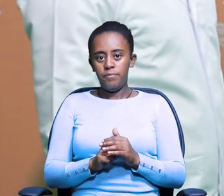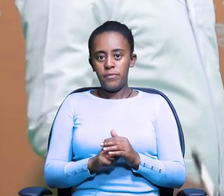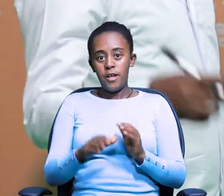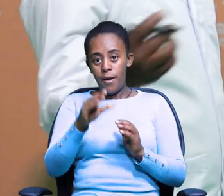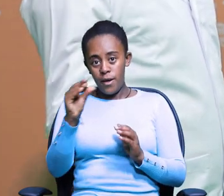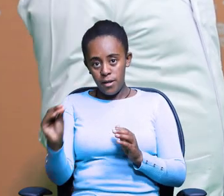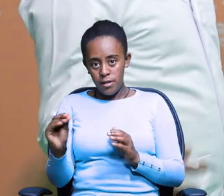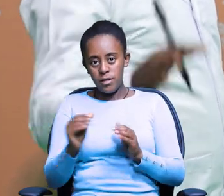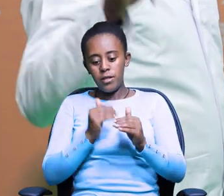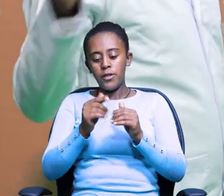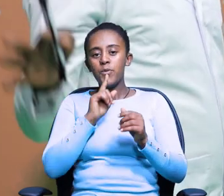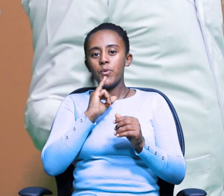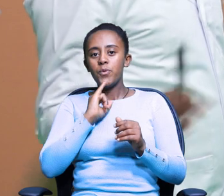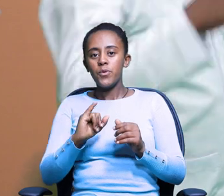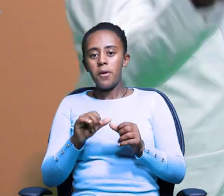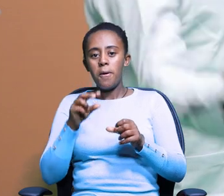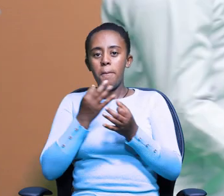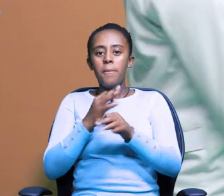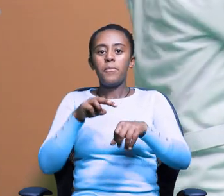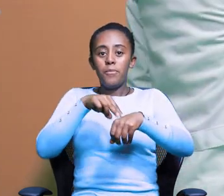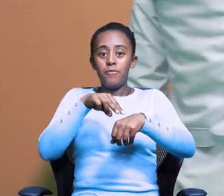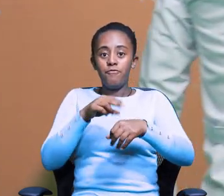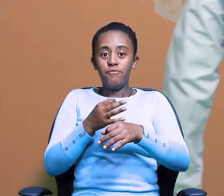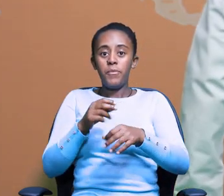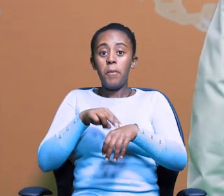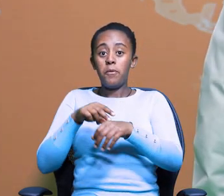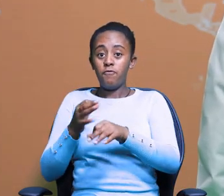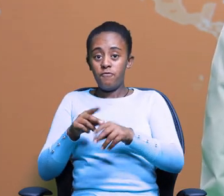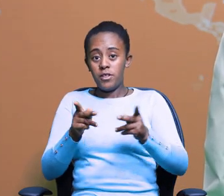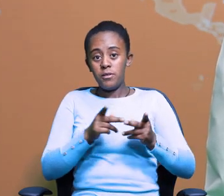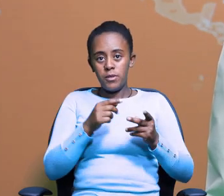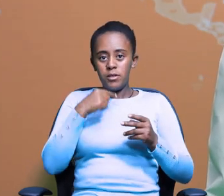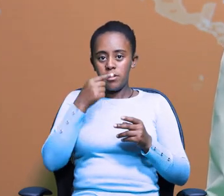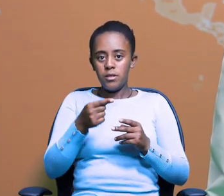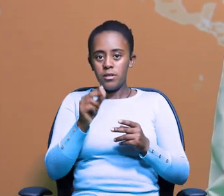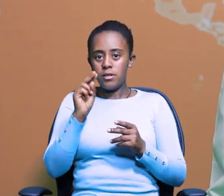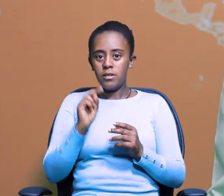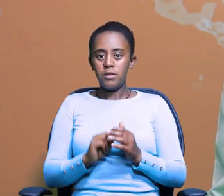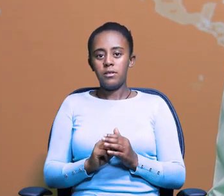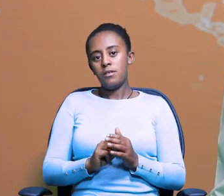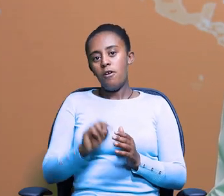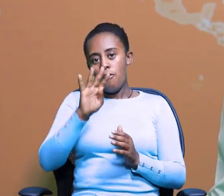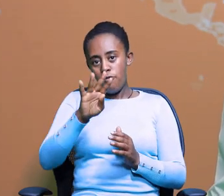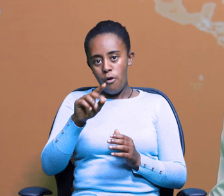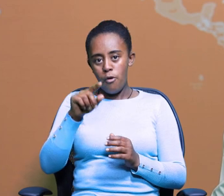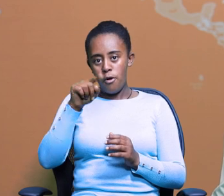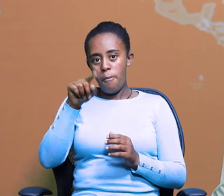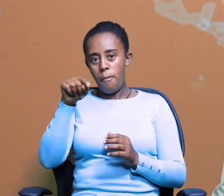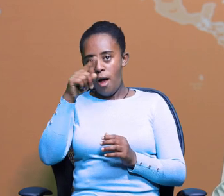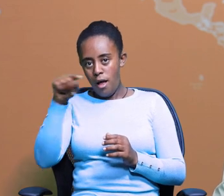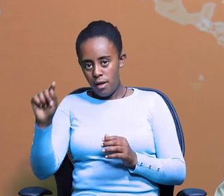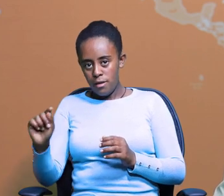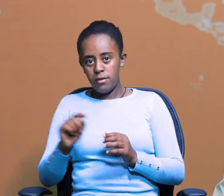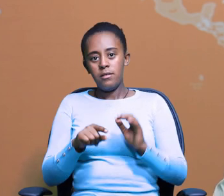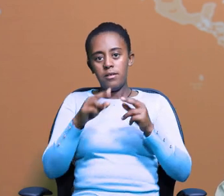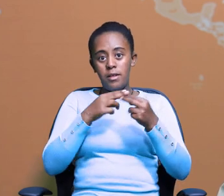2 ampere. And the next one is permittivity of free space is given. That is represented by this 4 pi times 10 to the